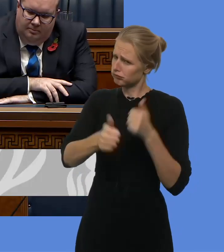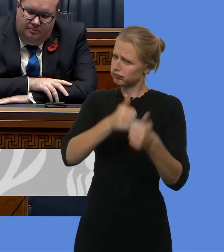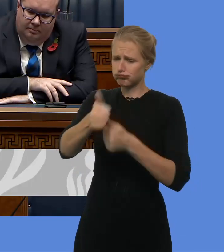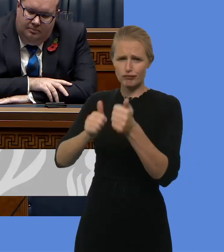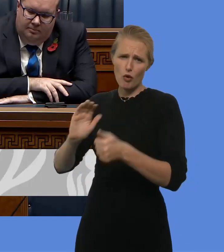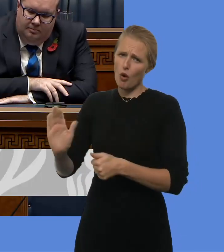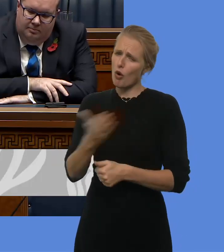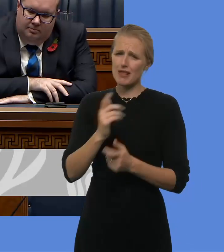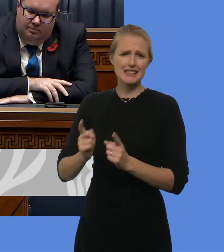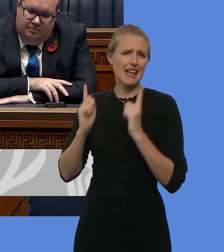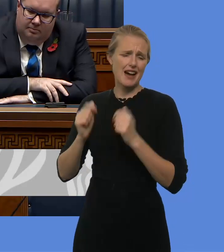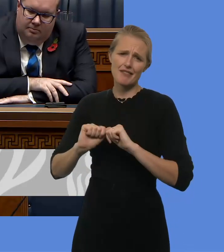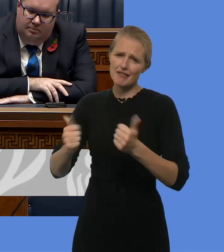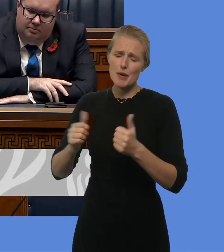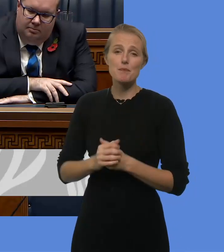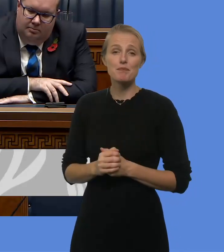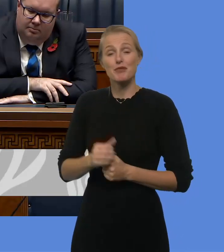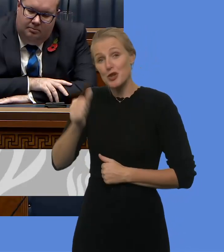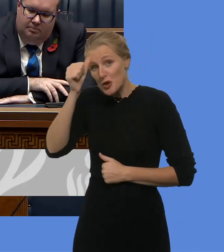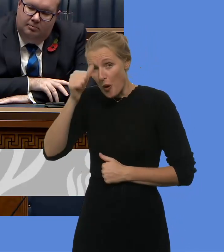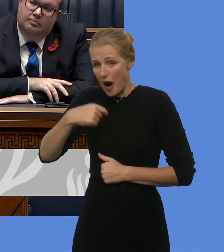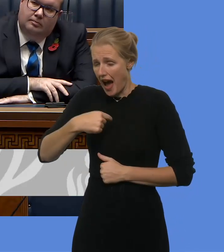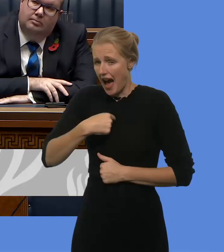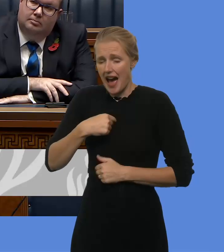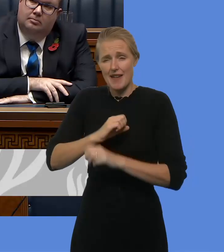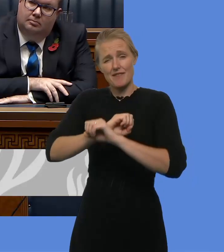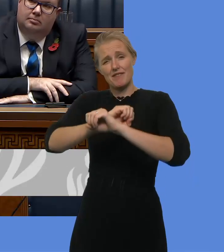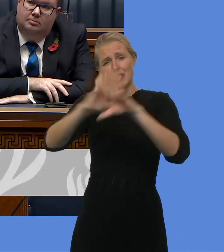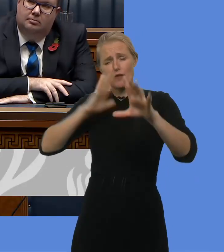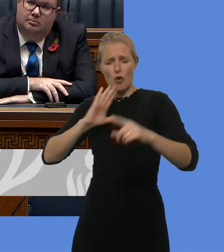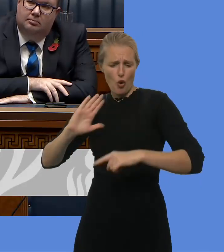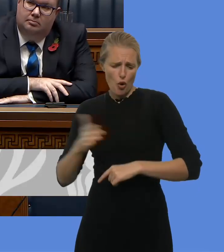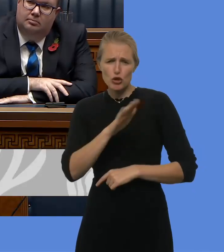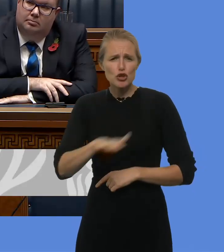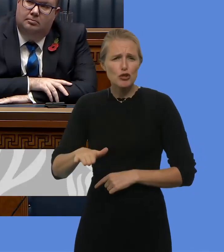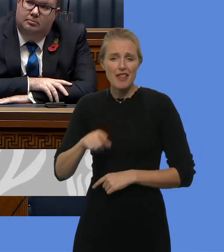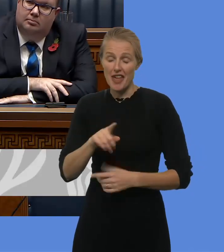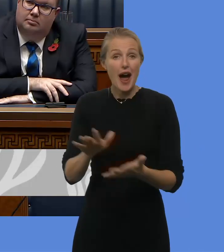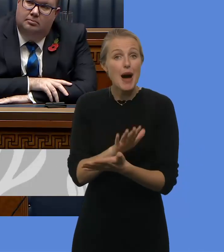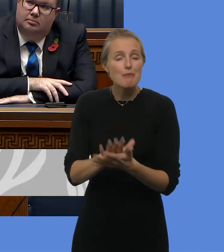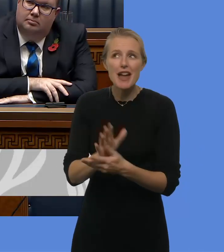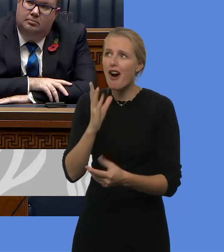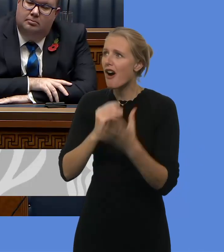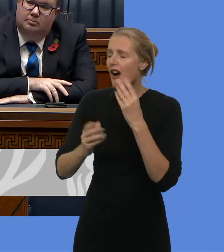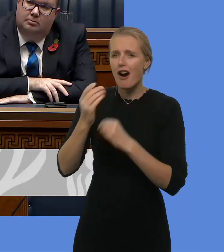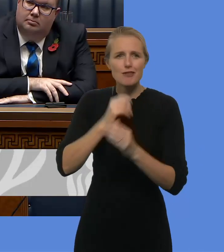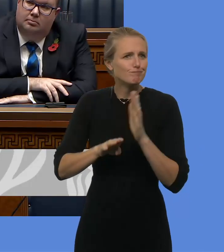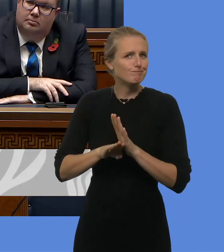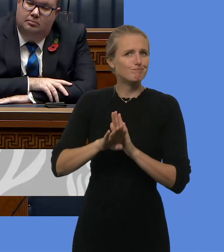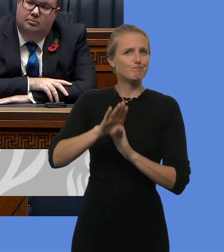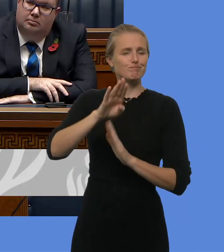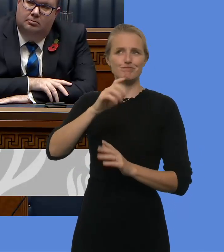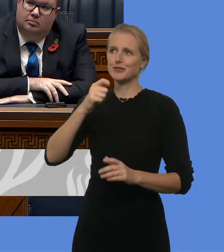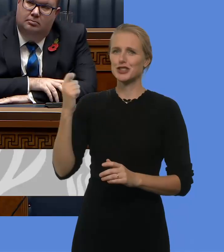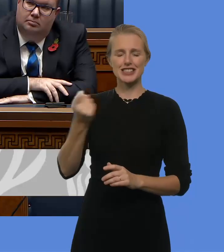children, as members know, is that they're happy, learning and succeeding. This must apply to children with